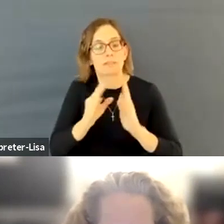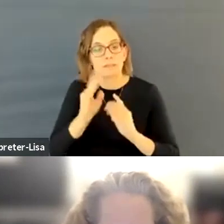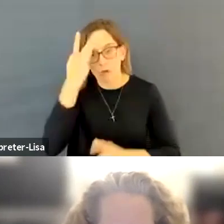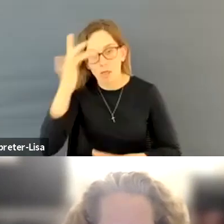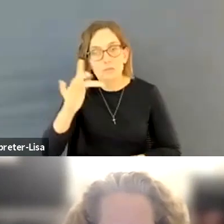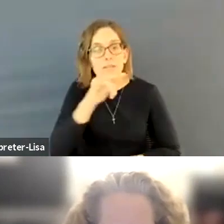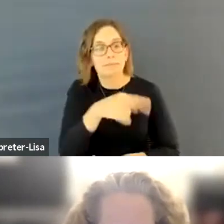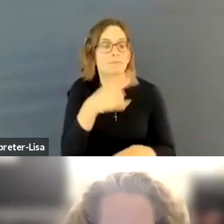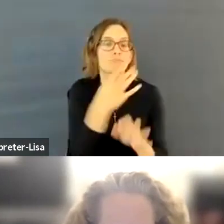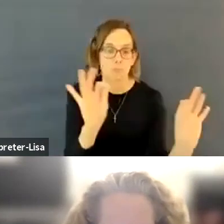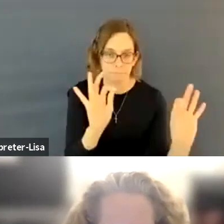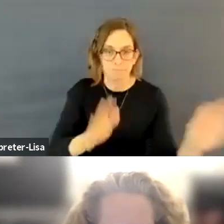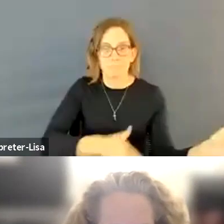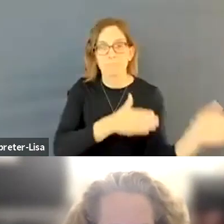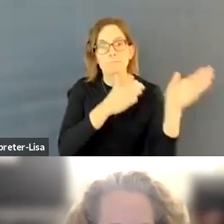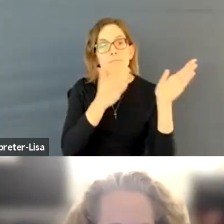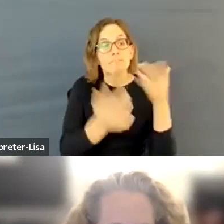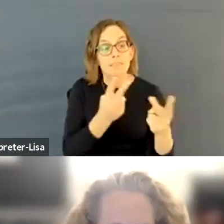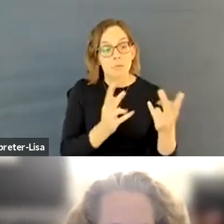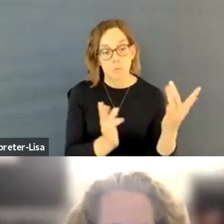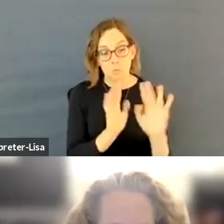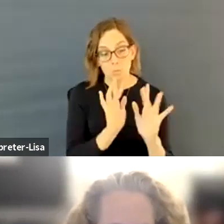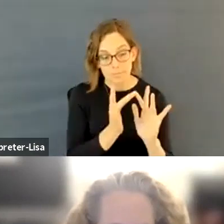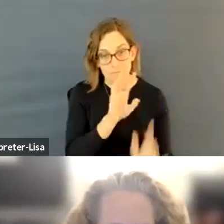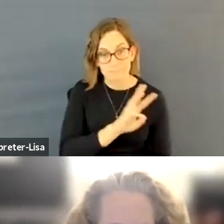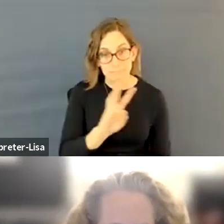no cost. Please visit our website at